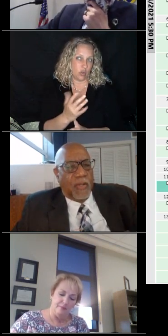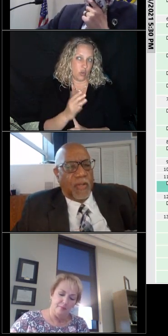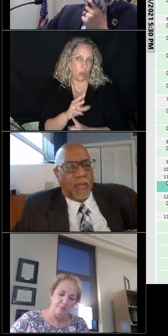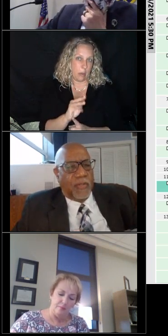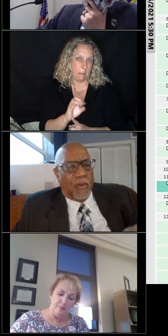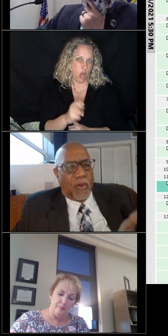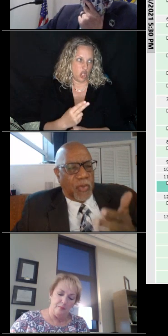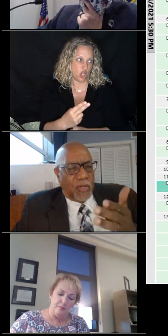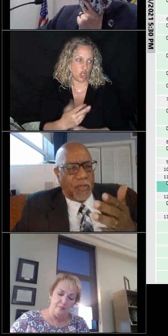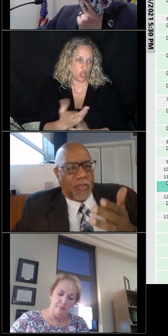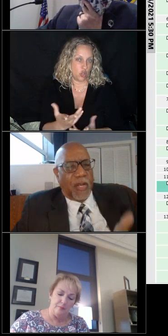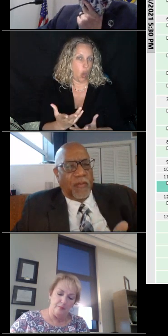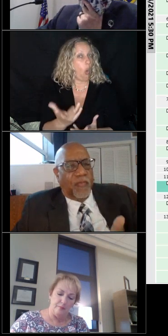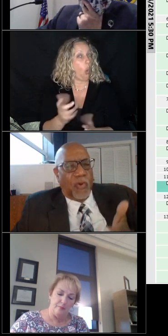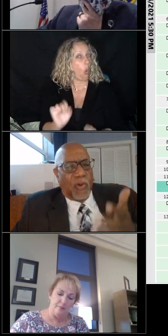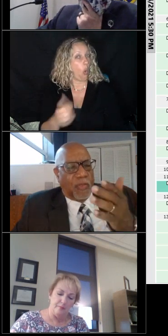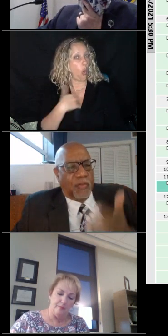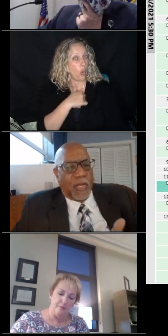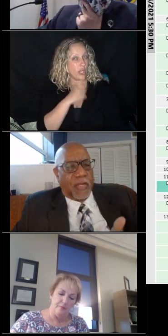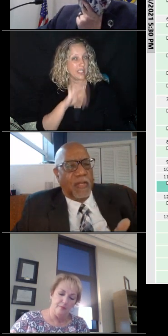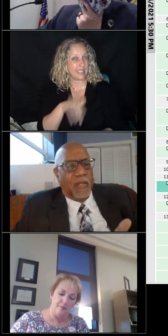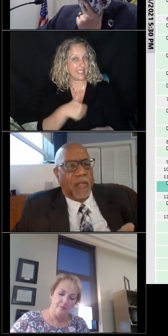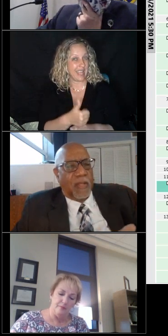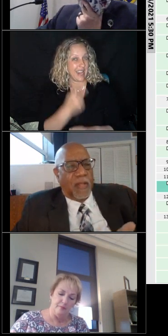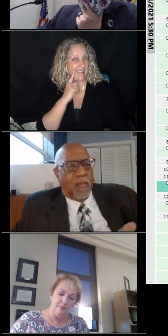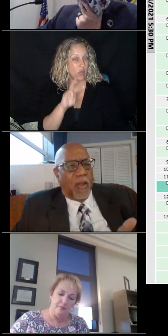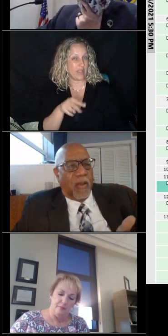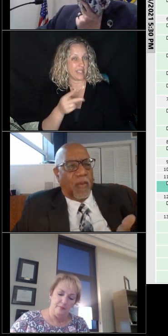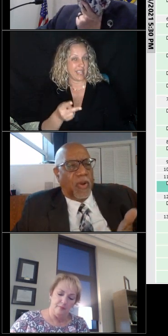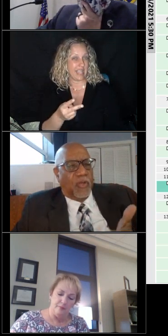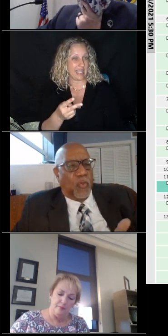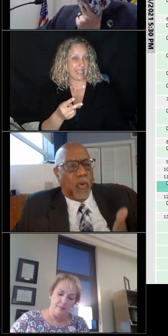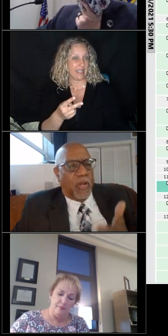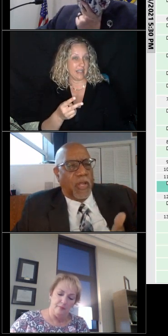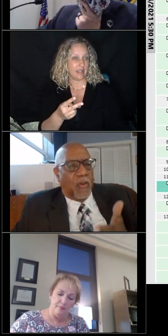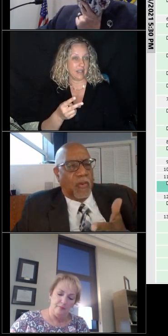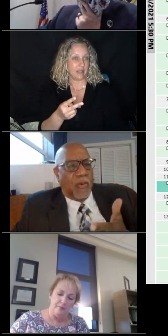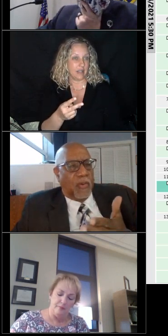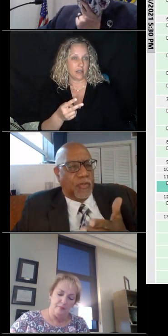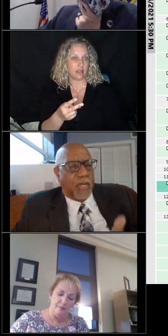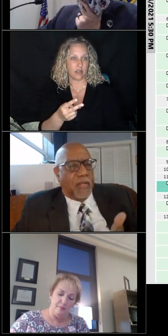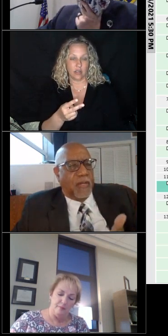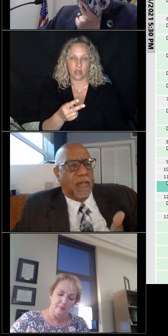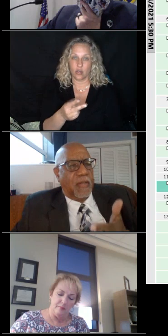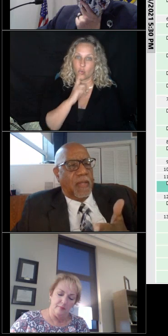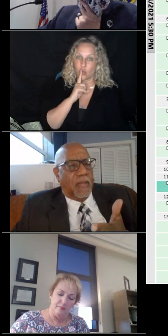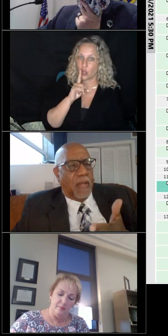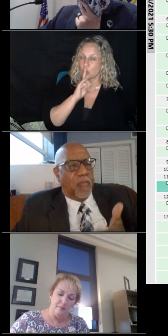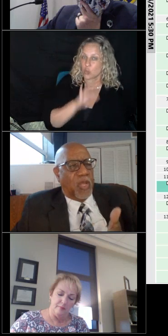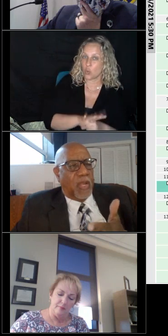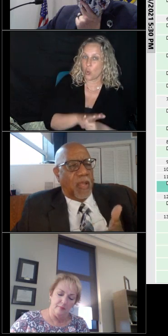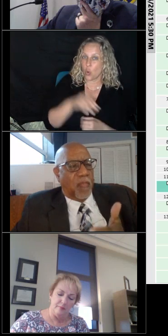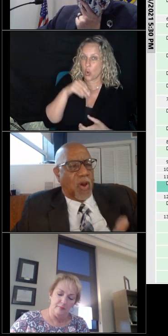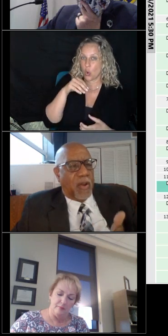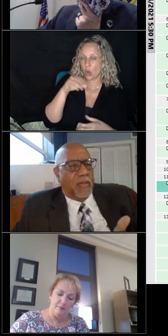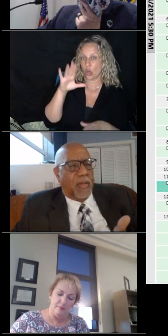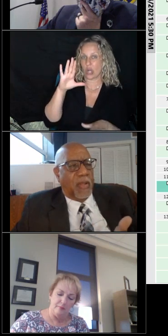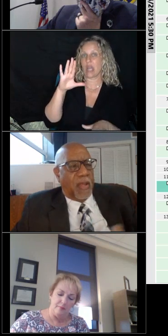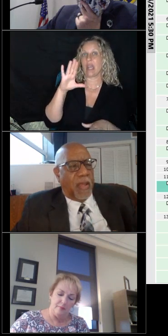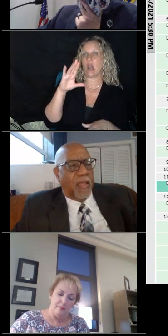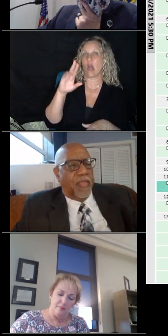March. So could we just set it for the second, when they're sworn in on the second meeting